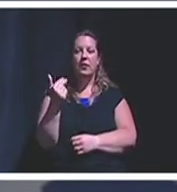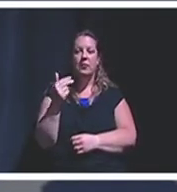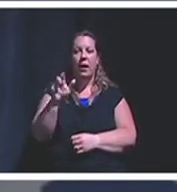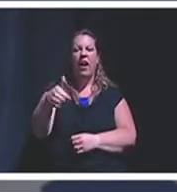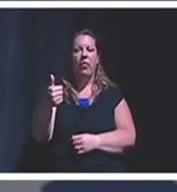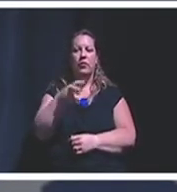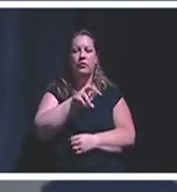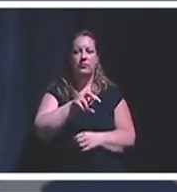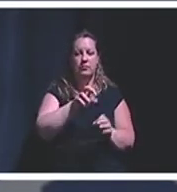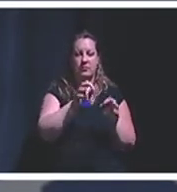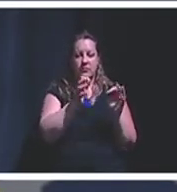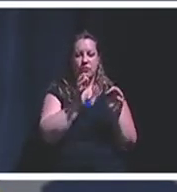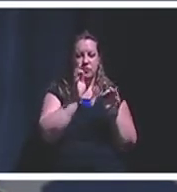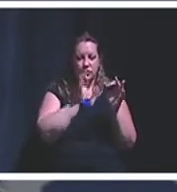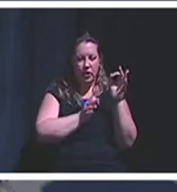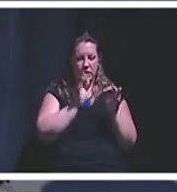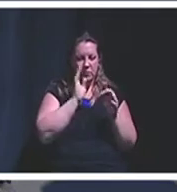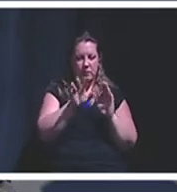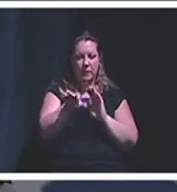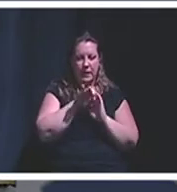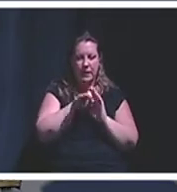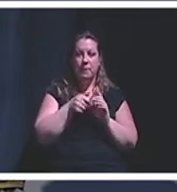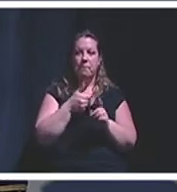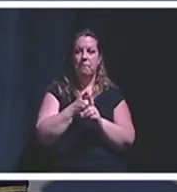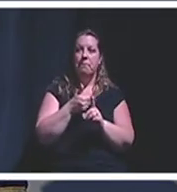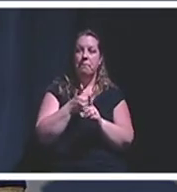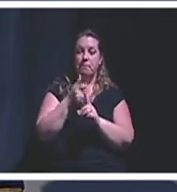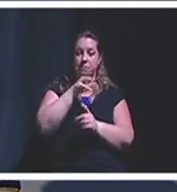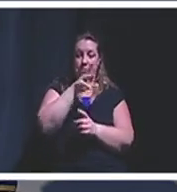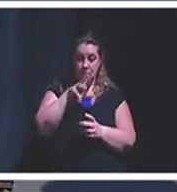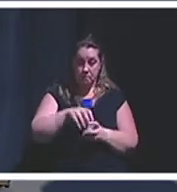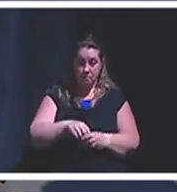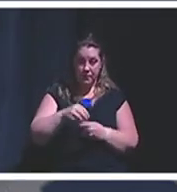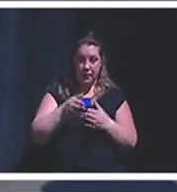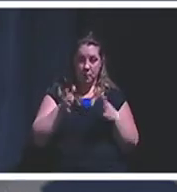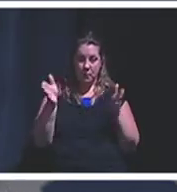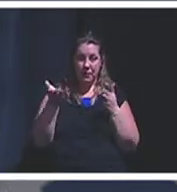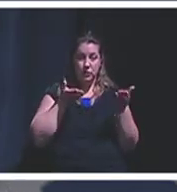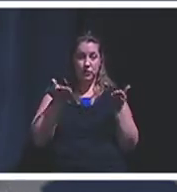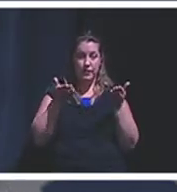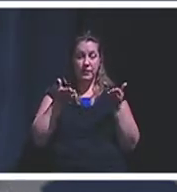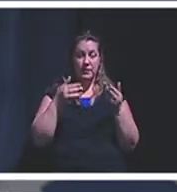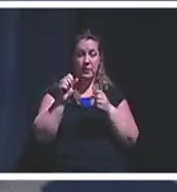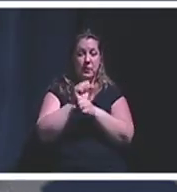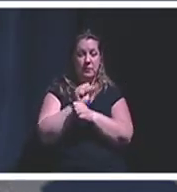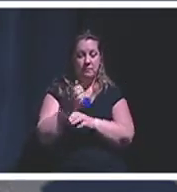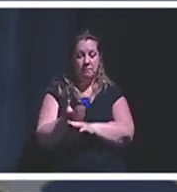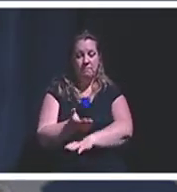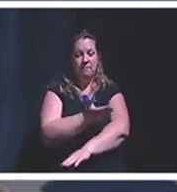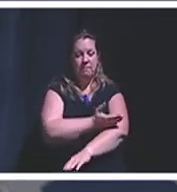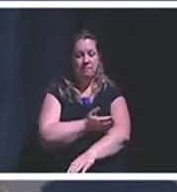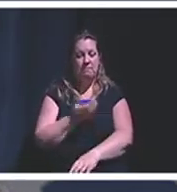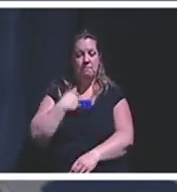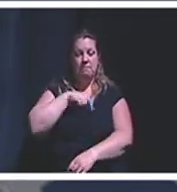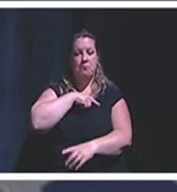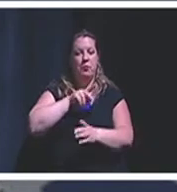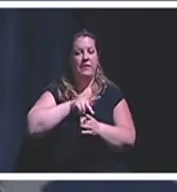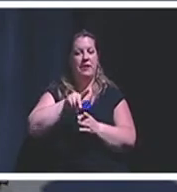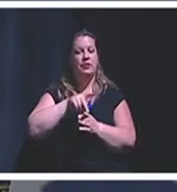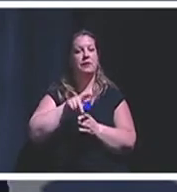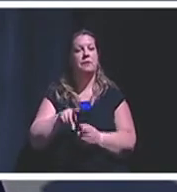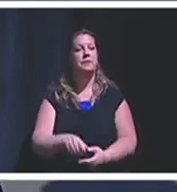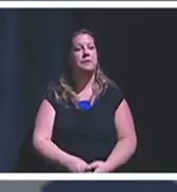judges. Judge Lewis has been deeply engaged in public service and work to improve the profession.